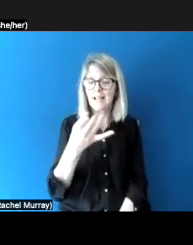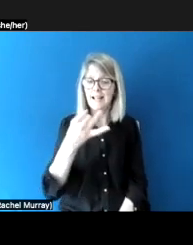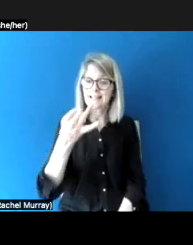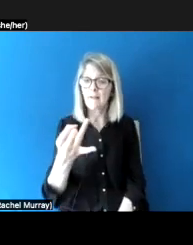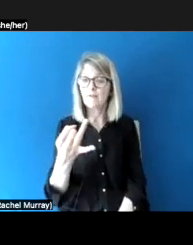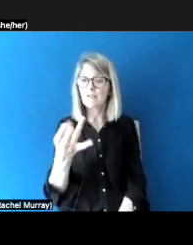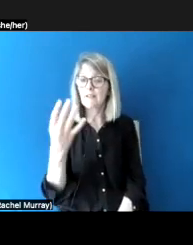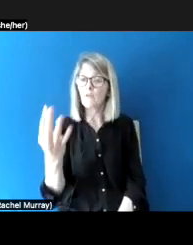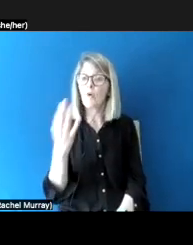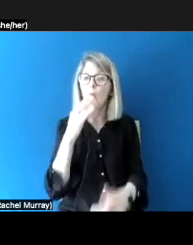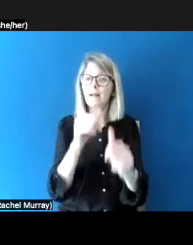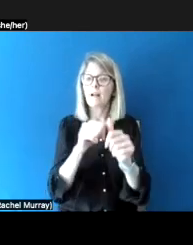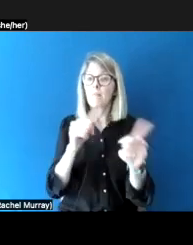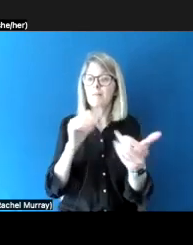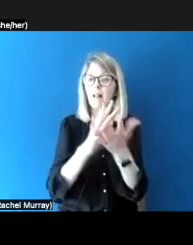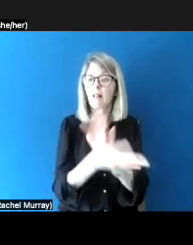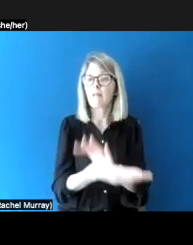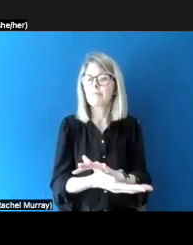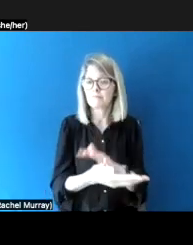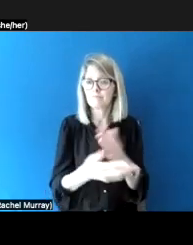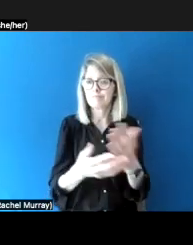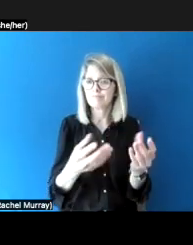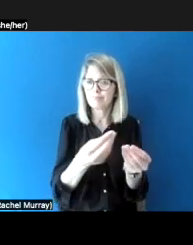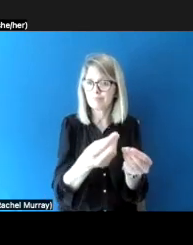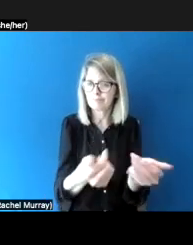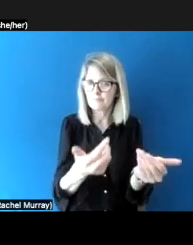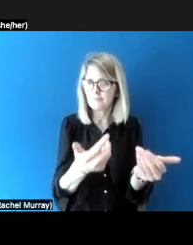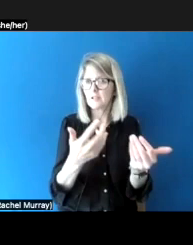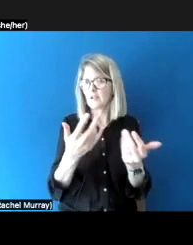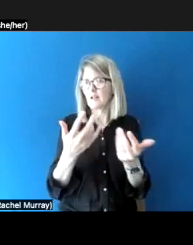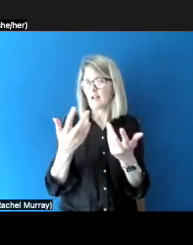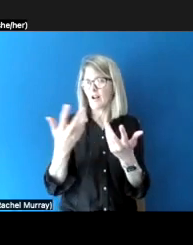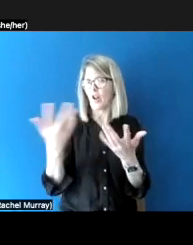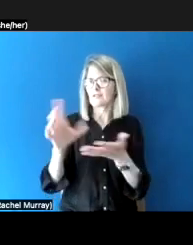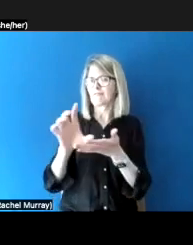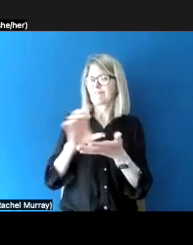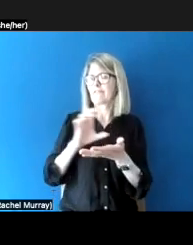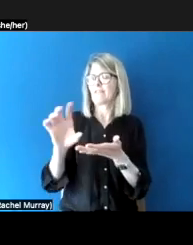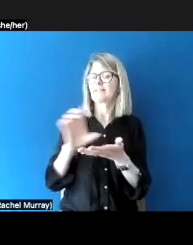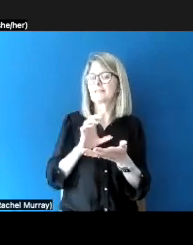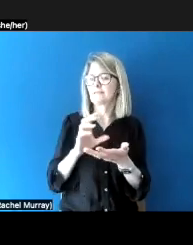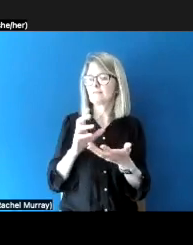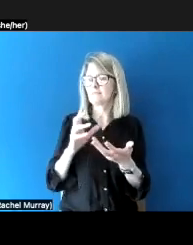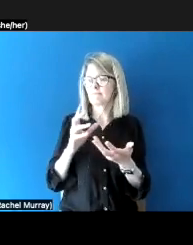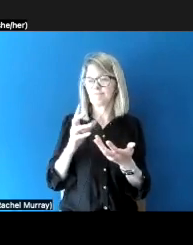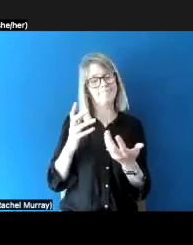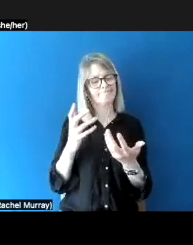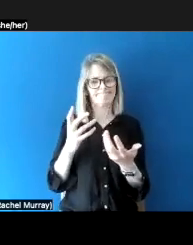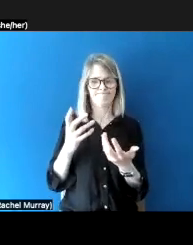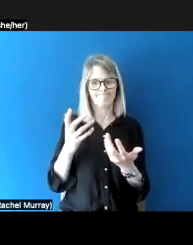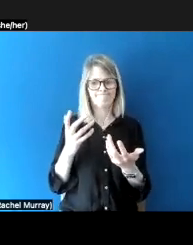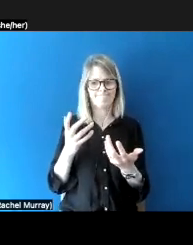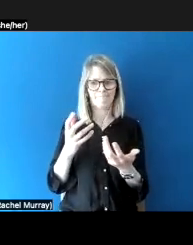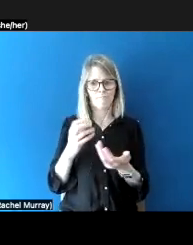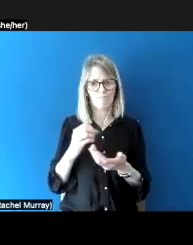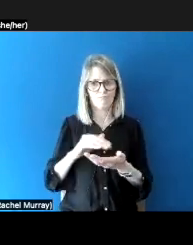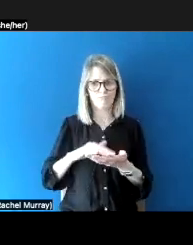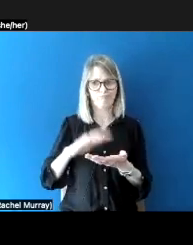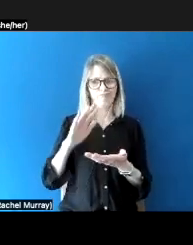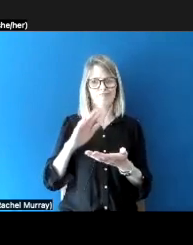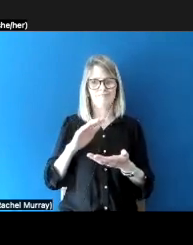of the stakeholders were very handsomely kind of provided with the amount